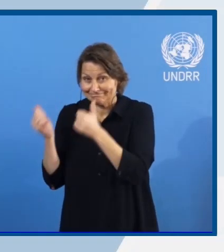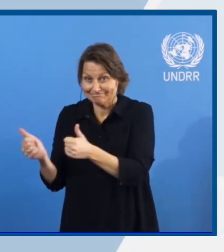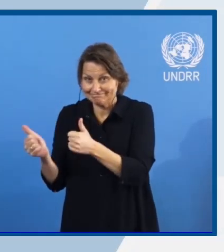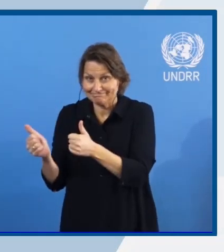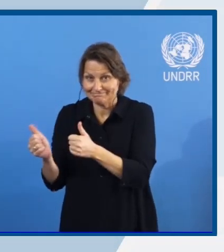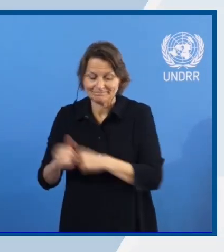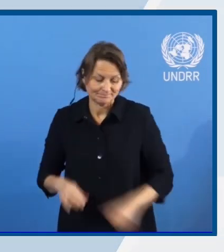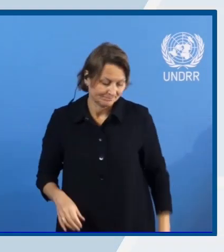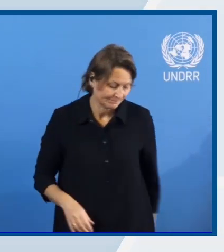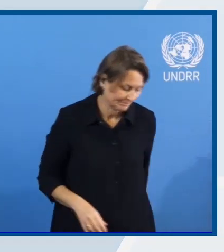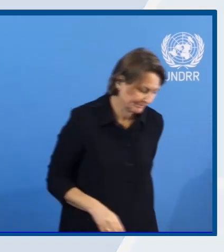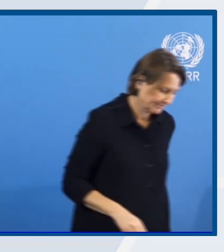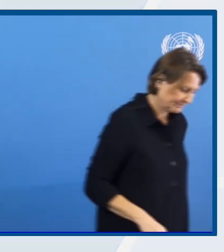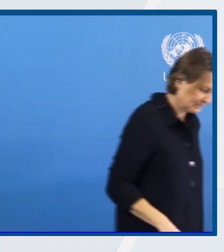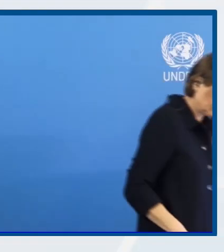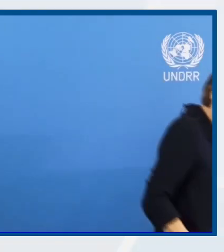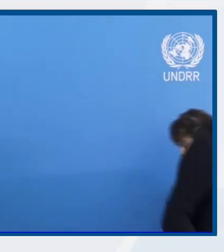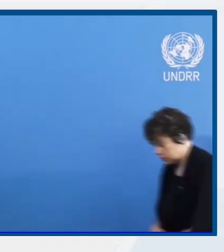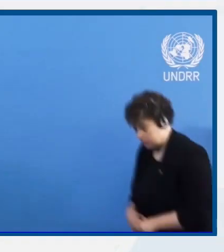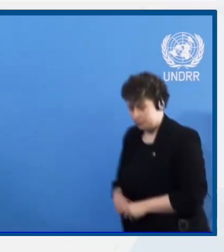furthest away first. Tita.